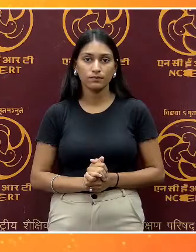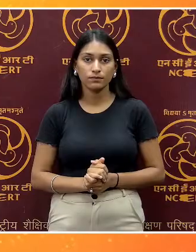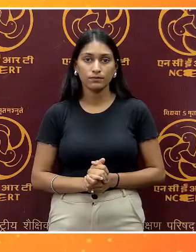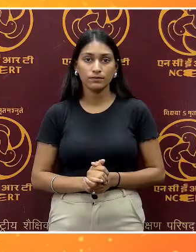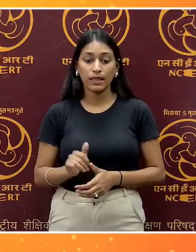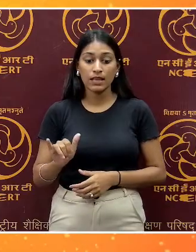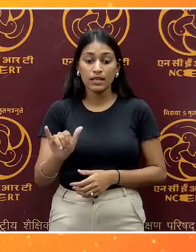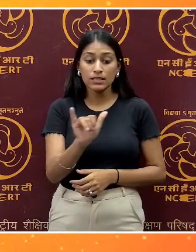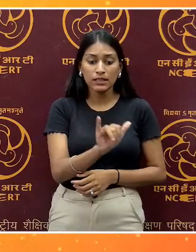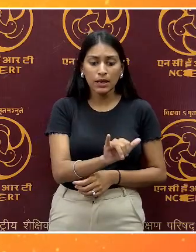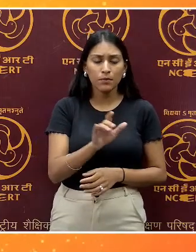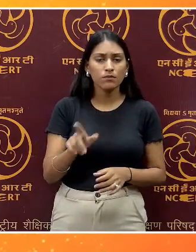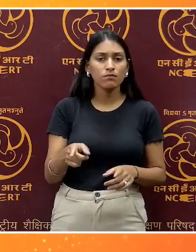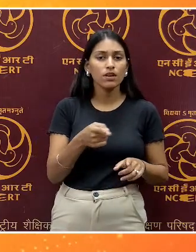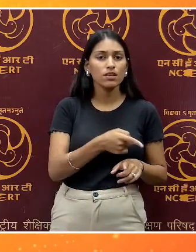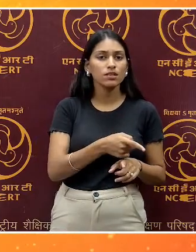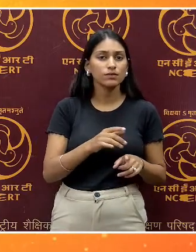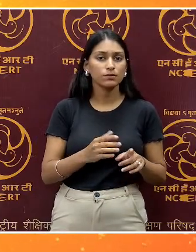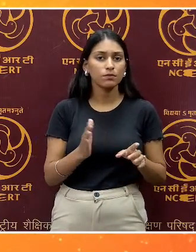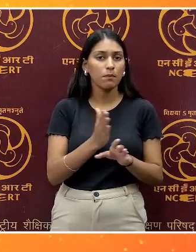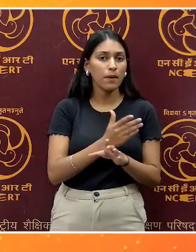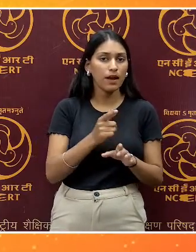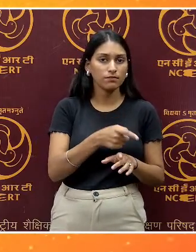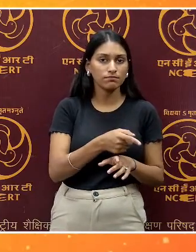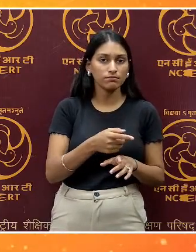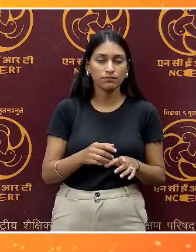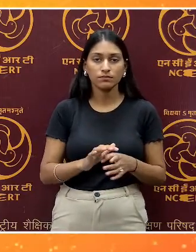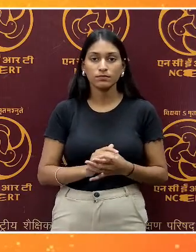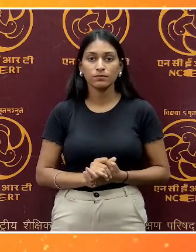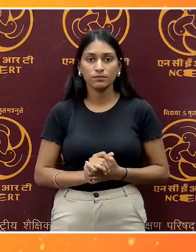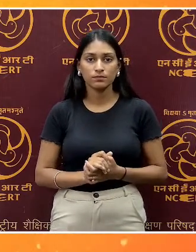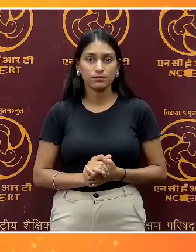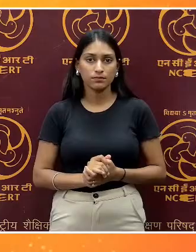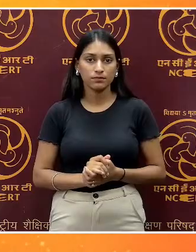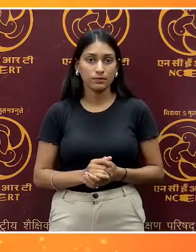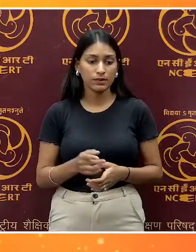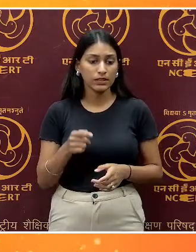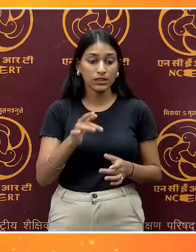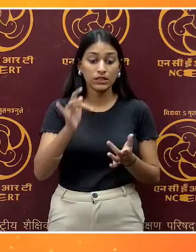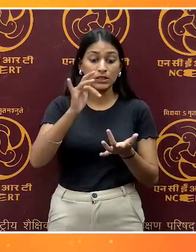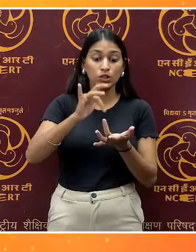Similarly, we have coterminous vector which terminate at a common point.